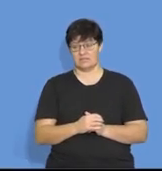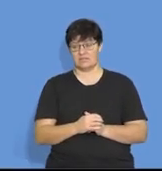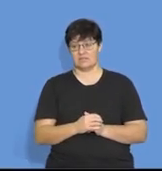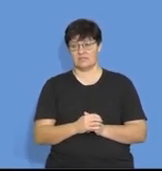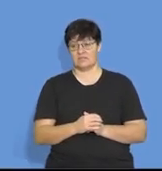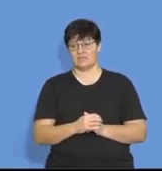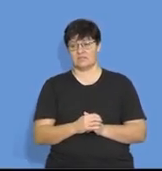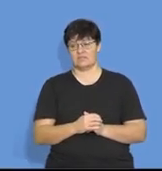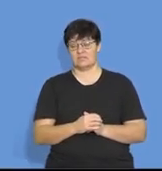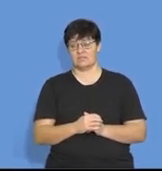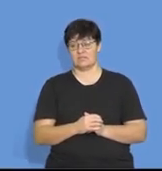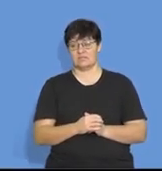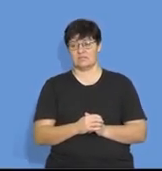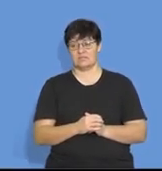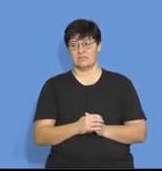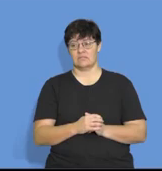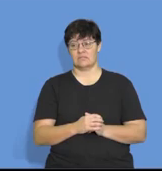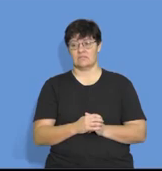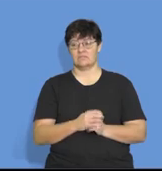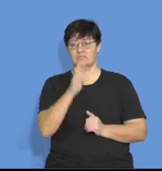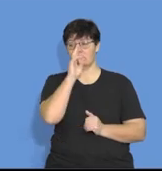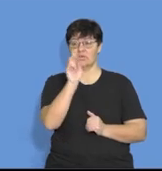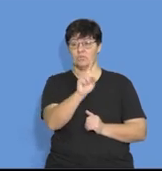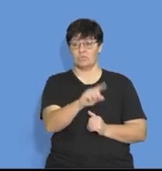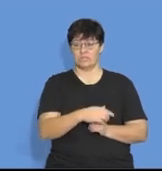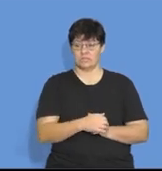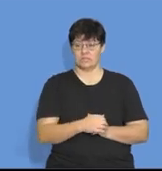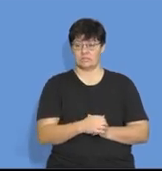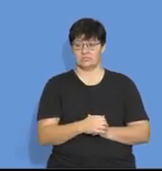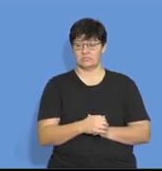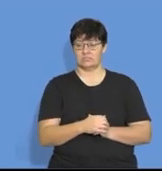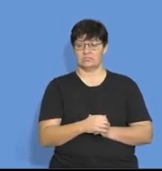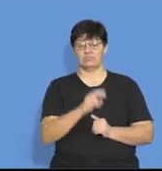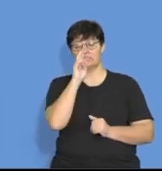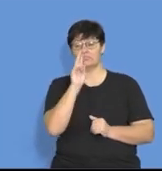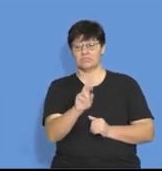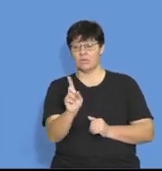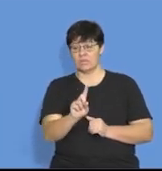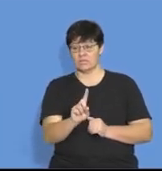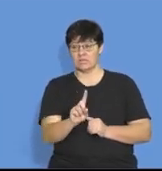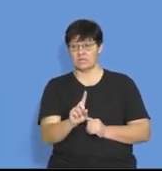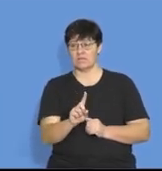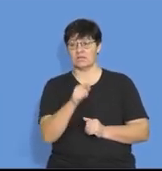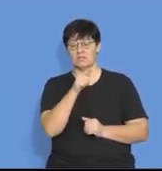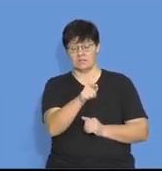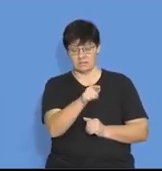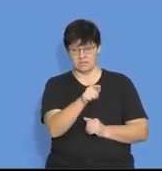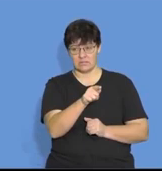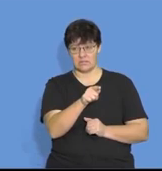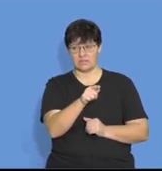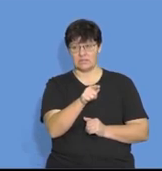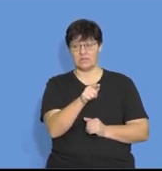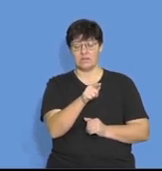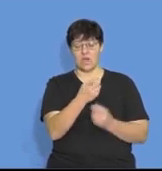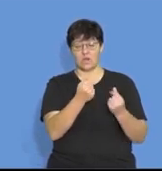So, if I look at this here now, I can see that I took my, there we go, I took my cost